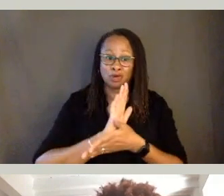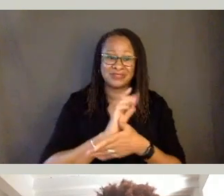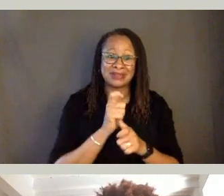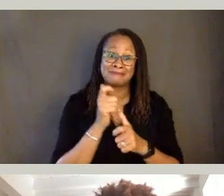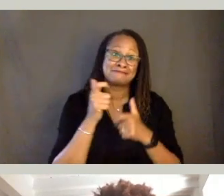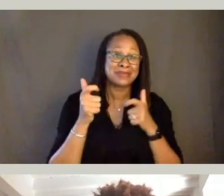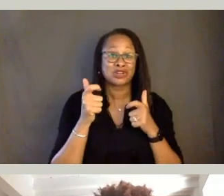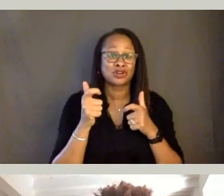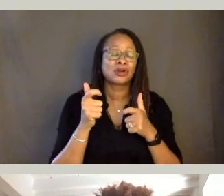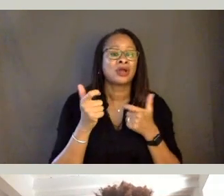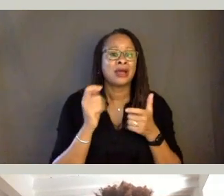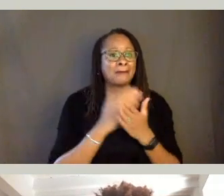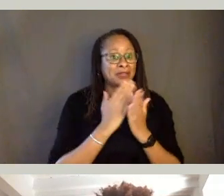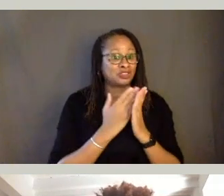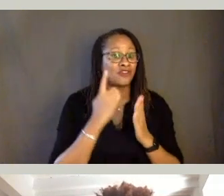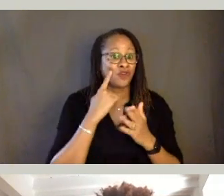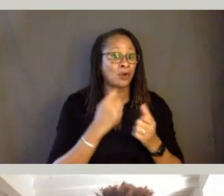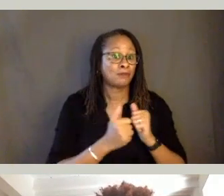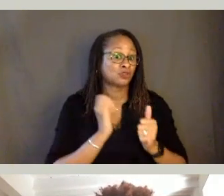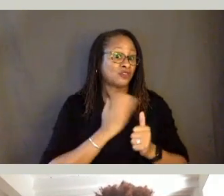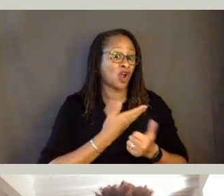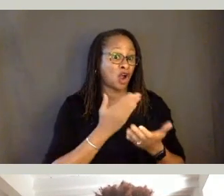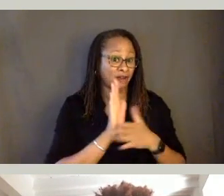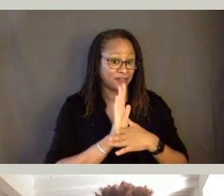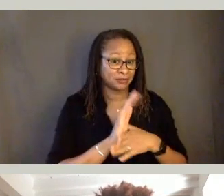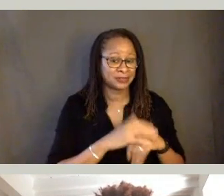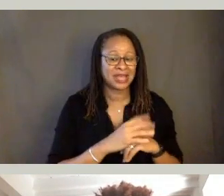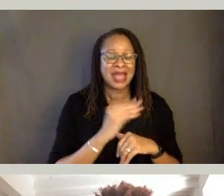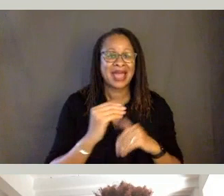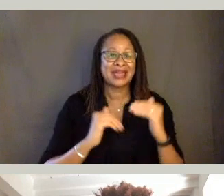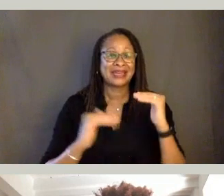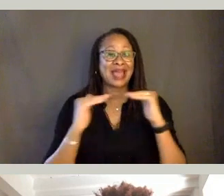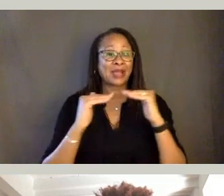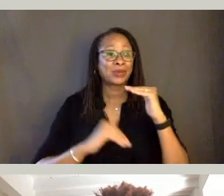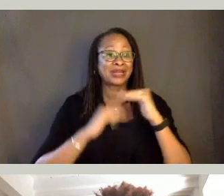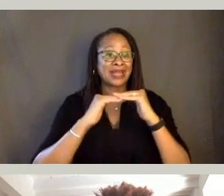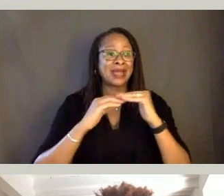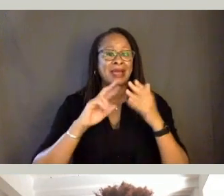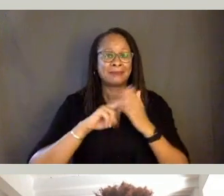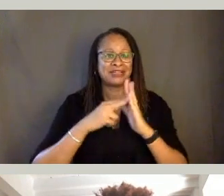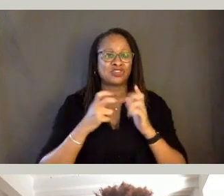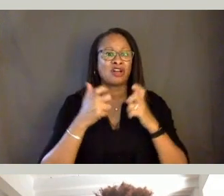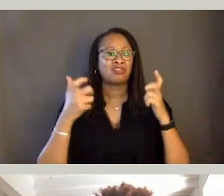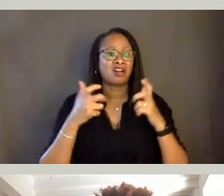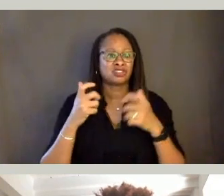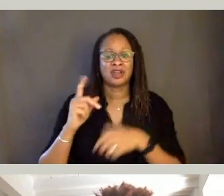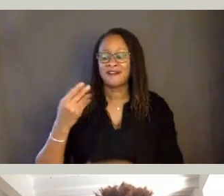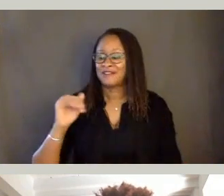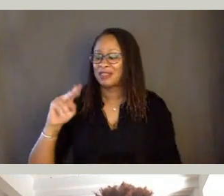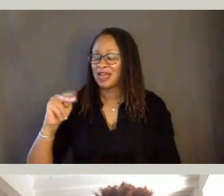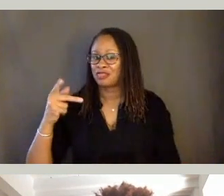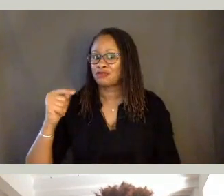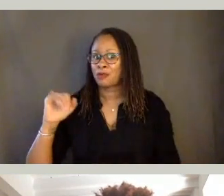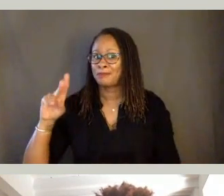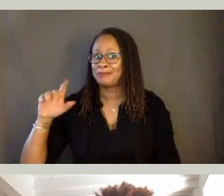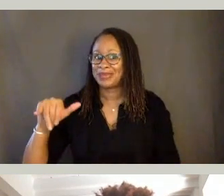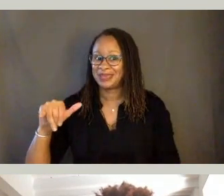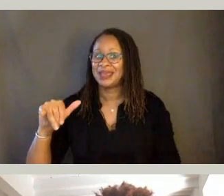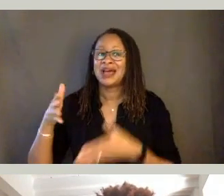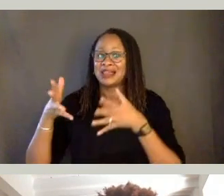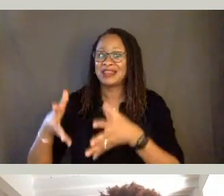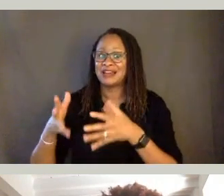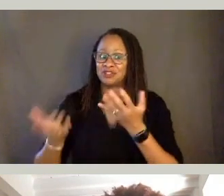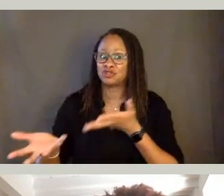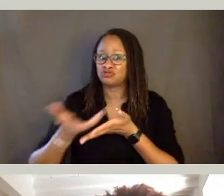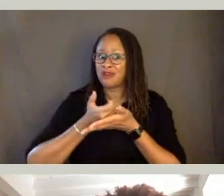at least for the films we see coming through. And the equity cap means that there's such a large portion of philanthropy left to raise. How are you going to